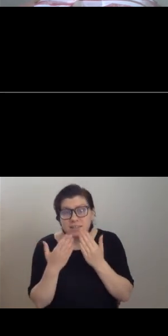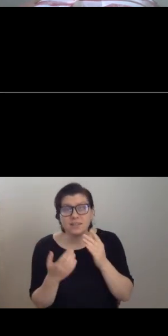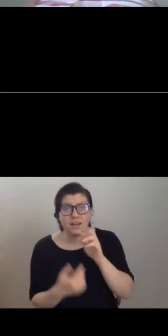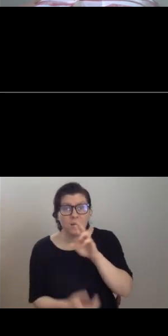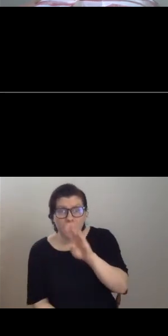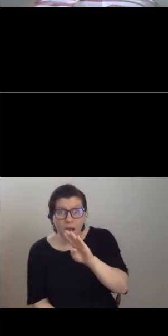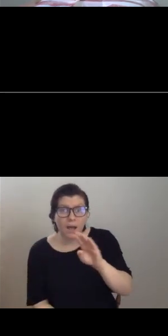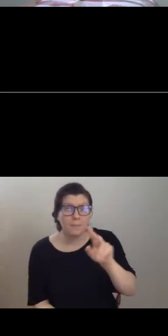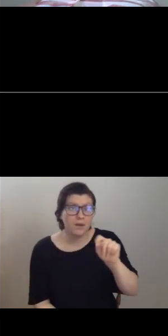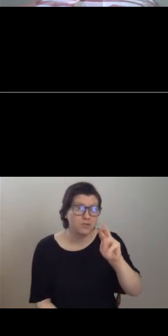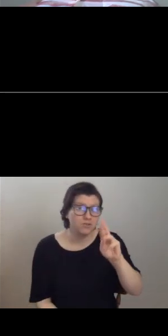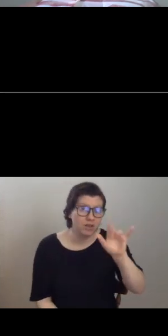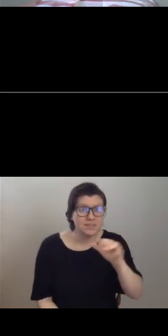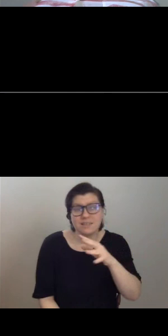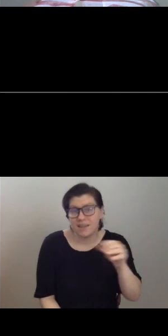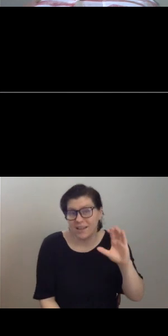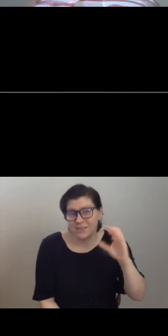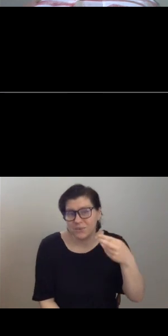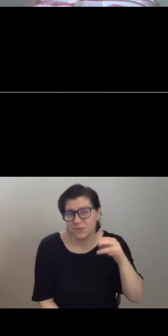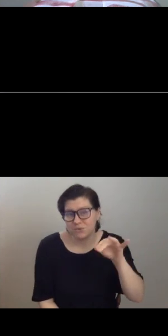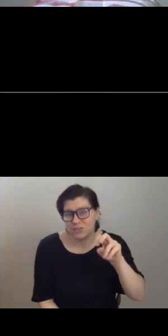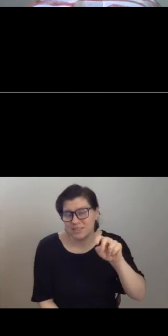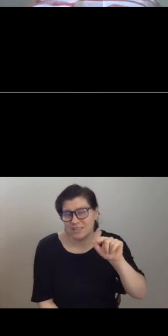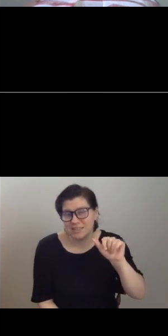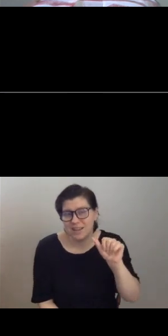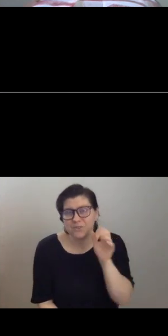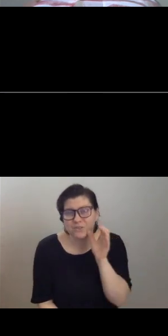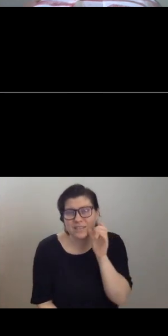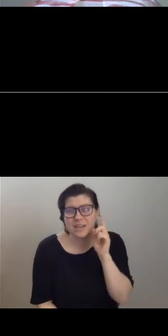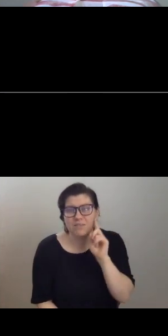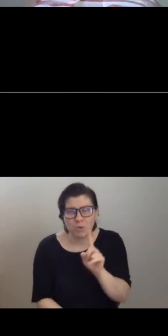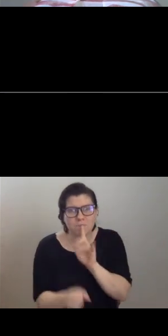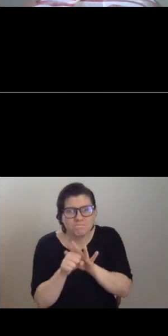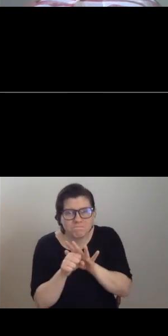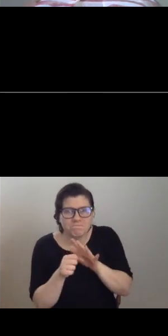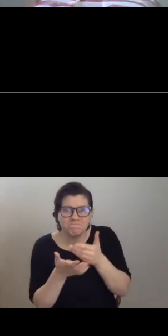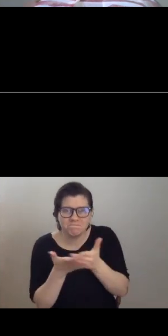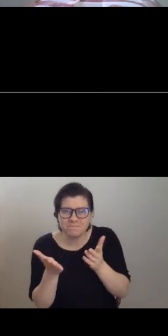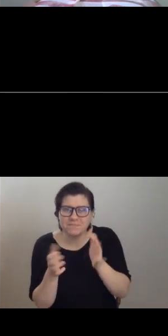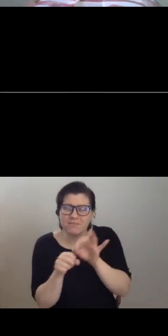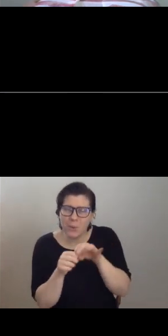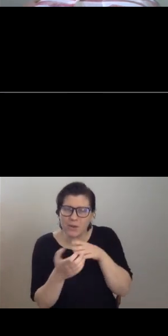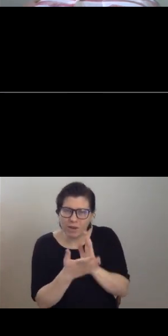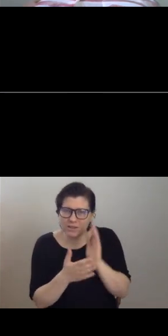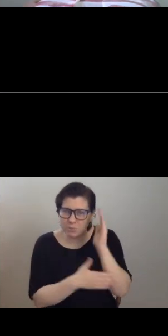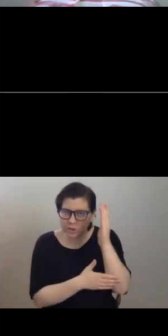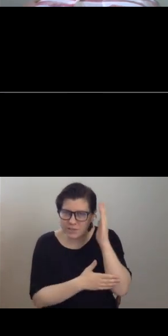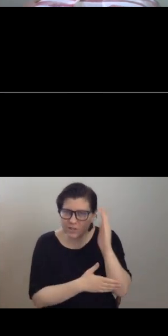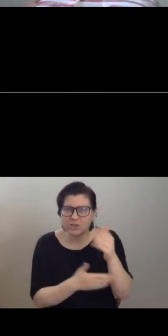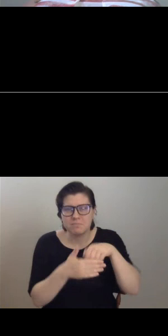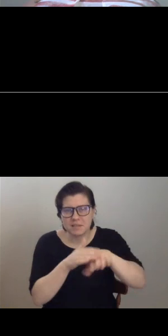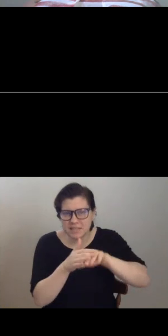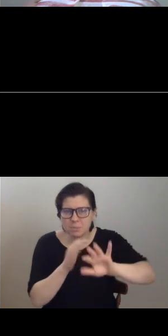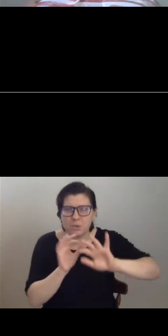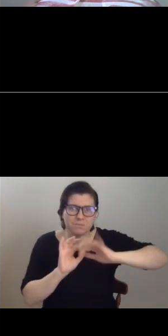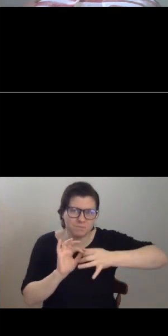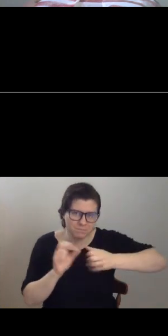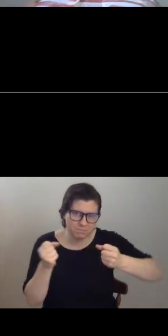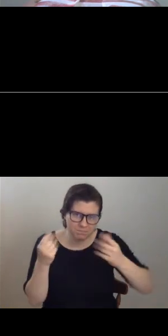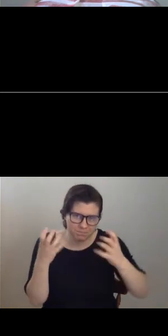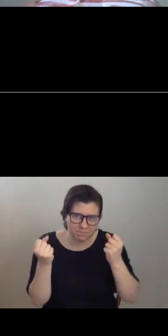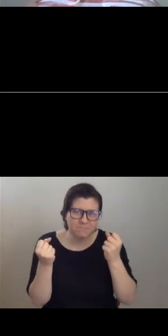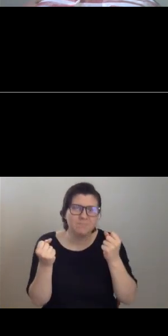you, Christina, as well, for making sure this voting rights presentation is accessible also